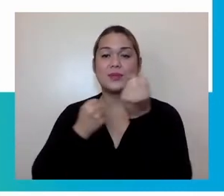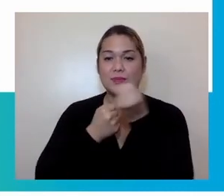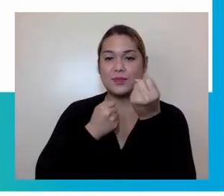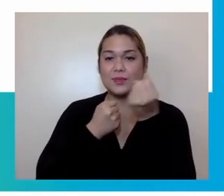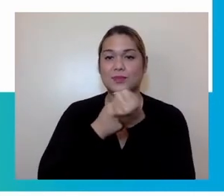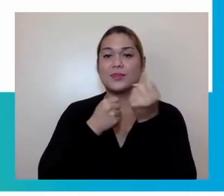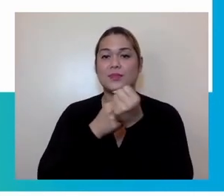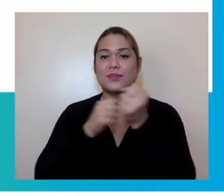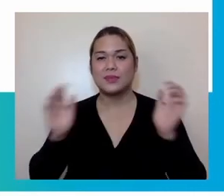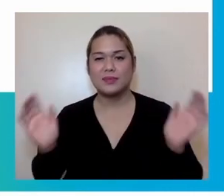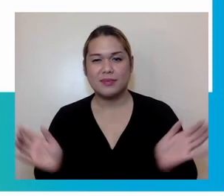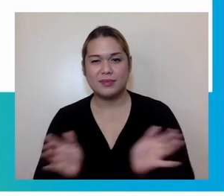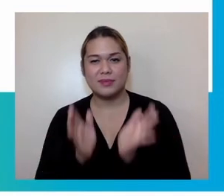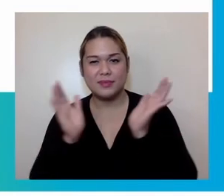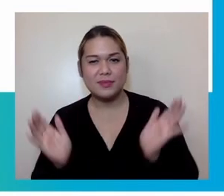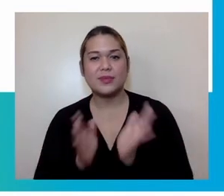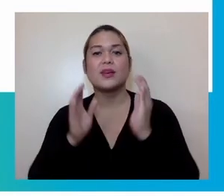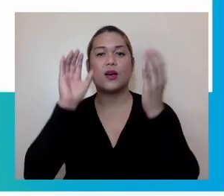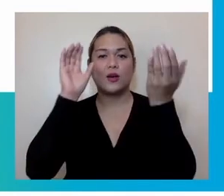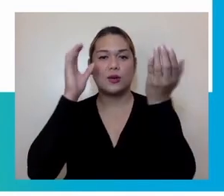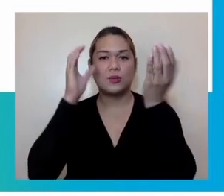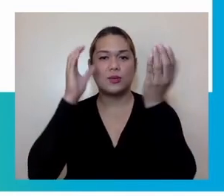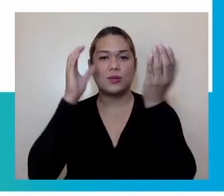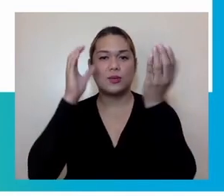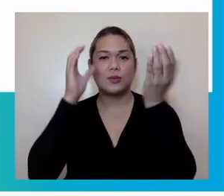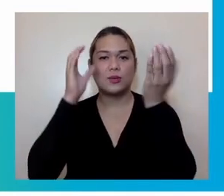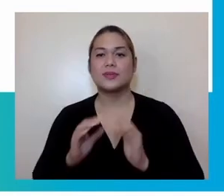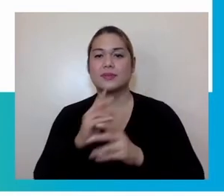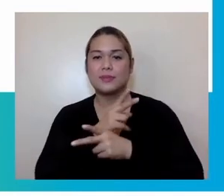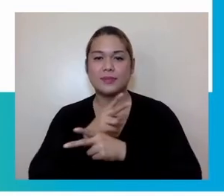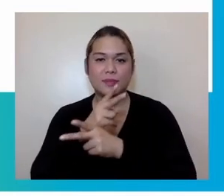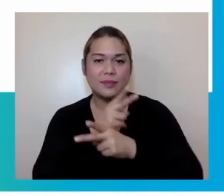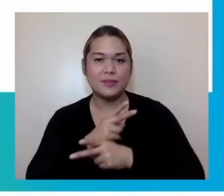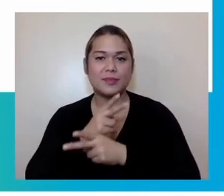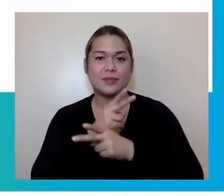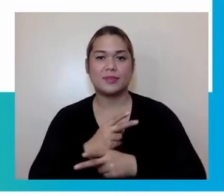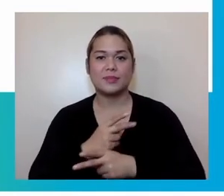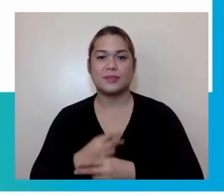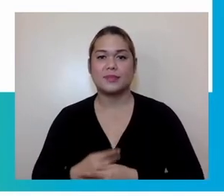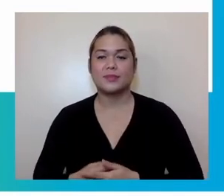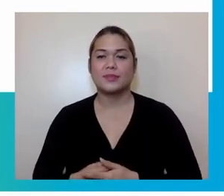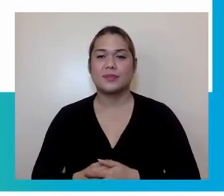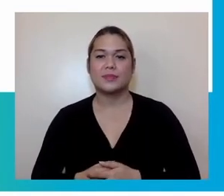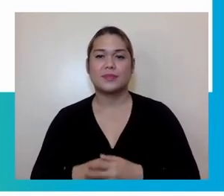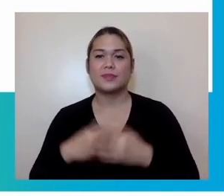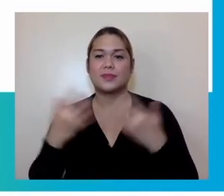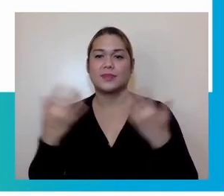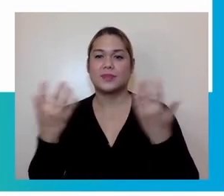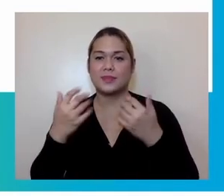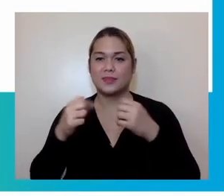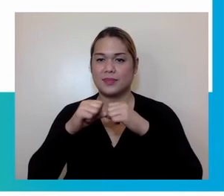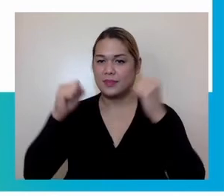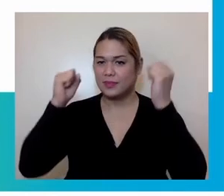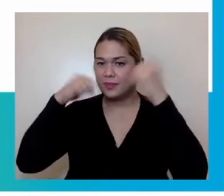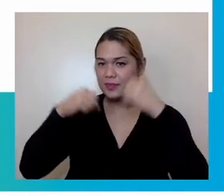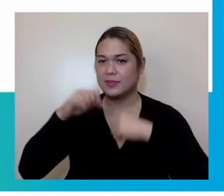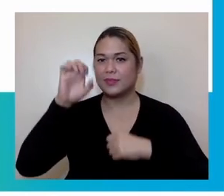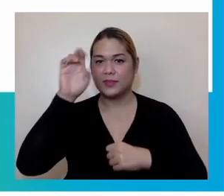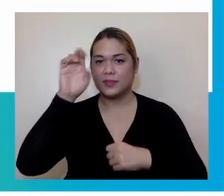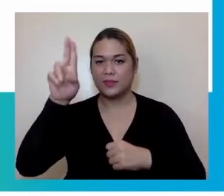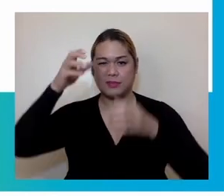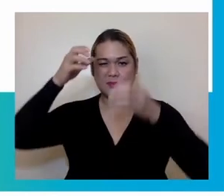economy. In effect, the consensus of the EU technical expert group, as I understand it, is that waste to energy